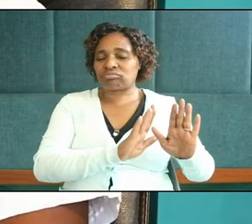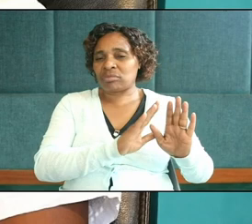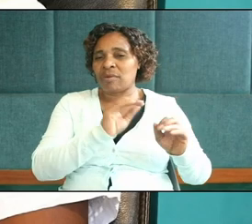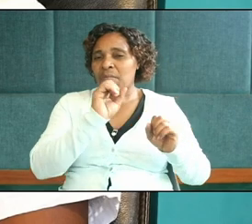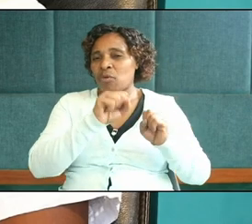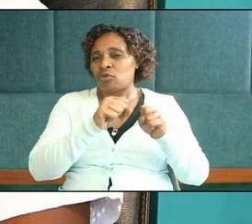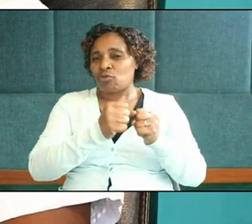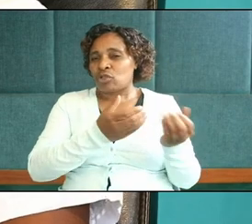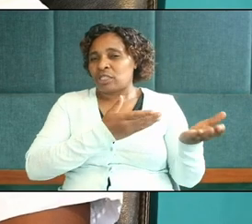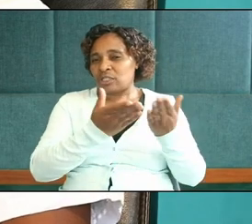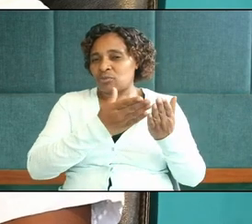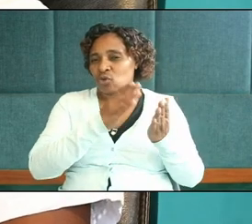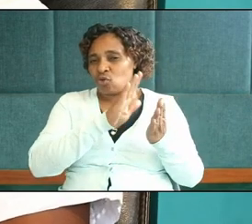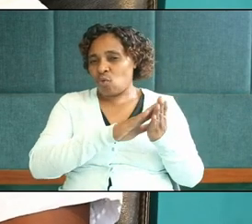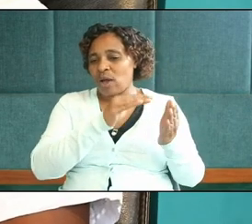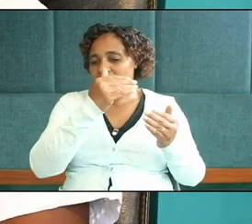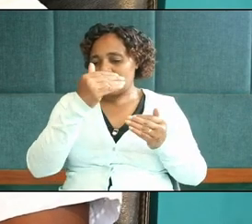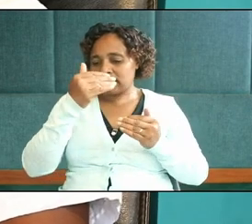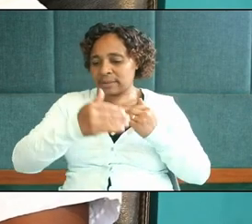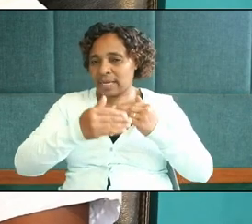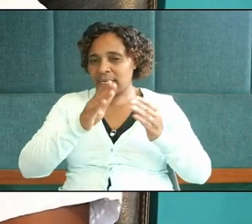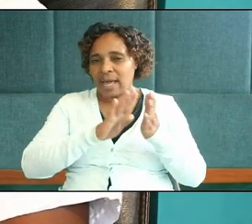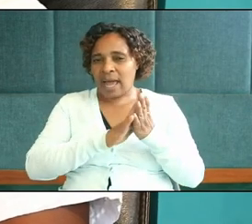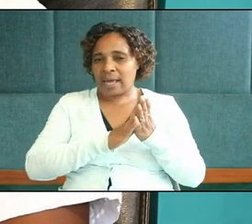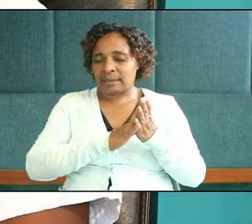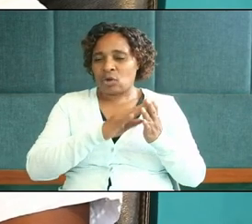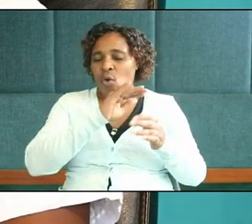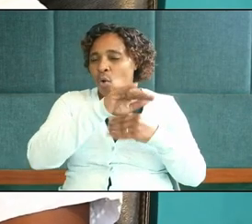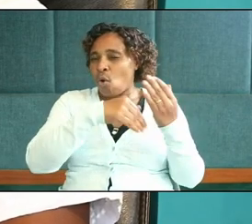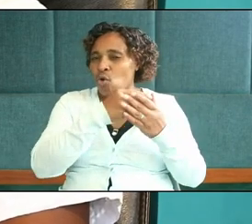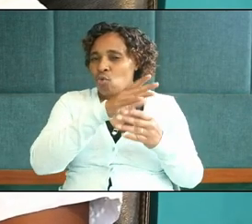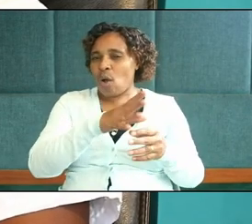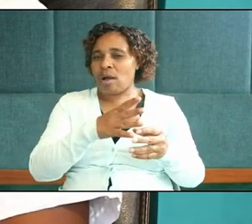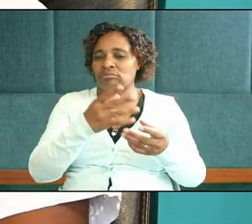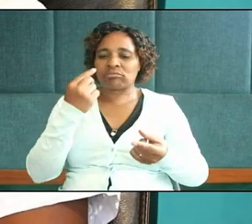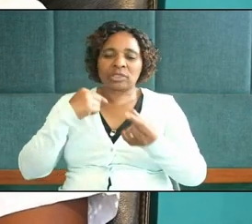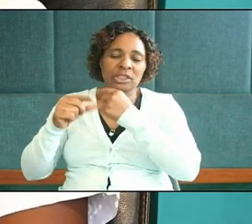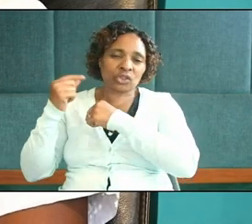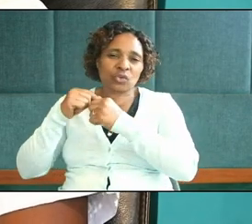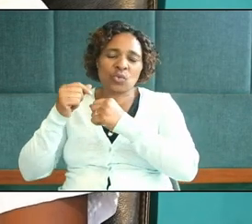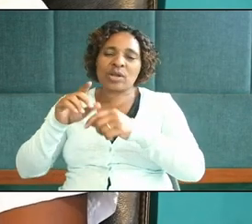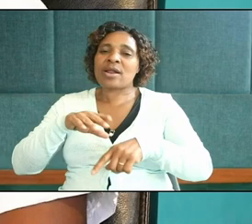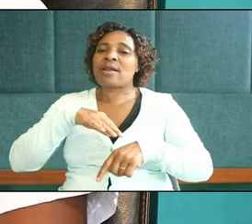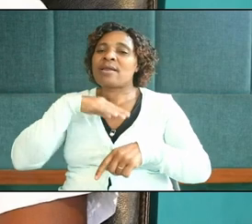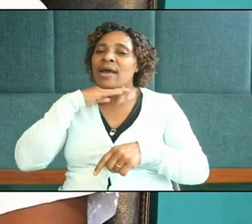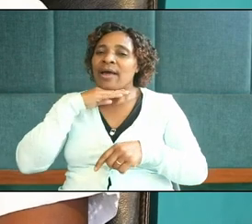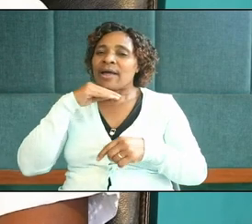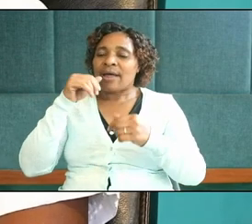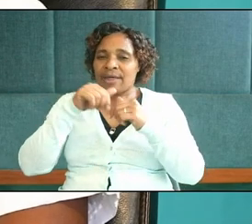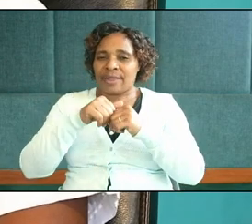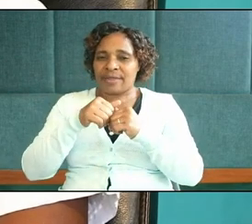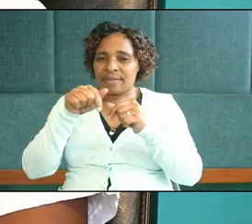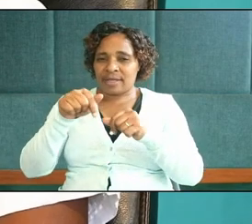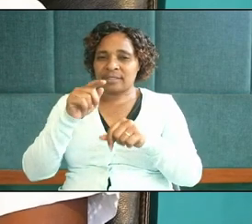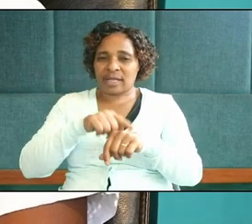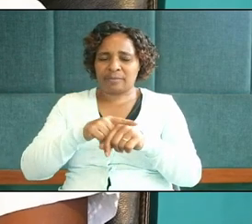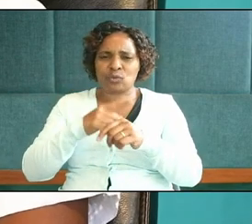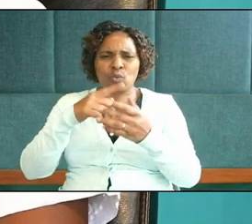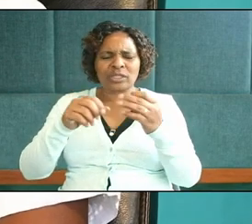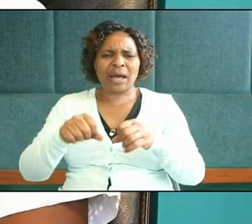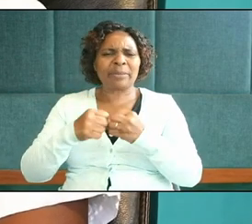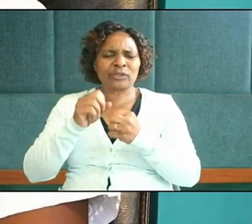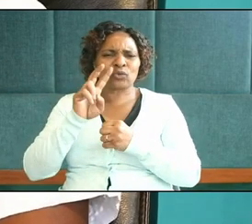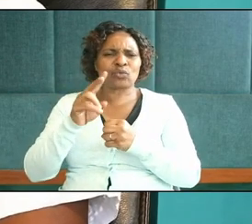sight and sap your strength, and all your descendants will die in the prime of life. And what happens to your two